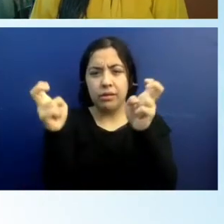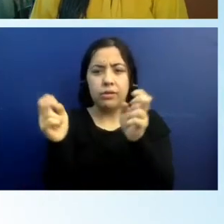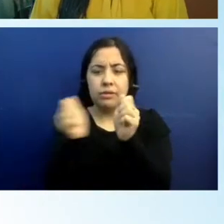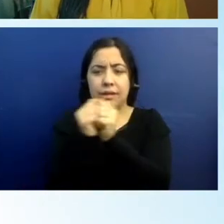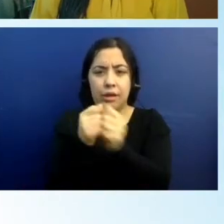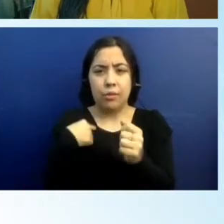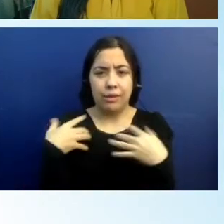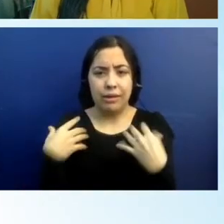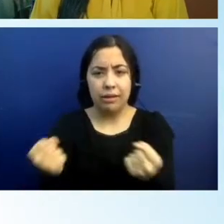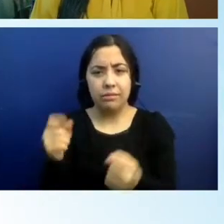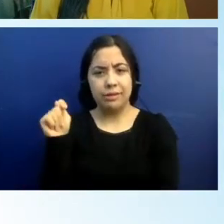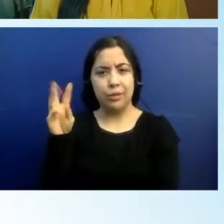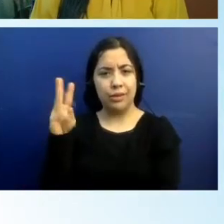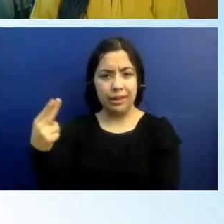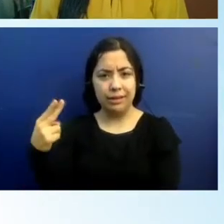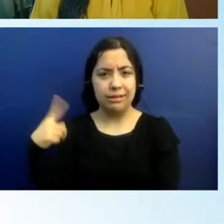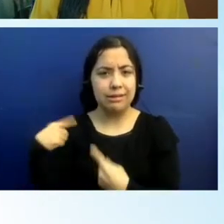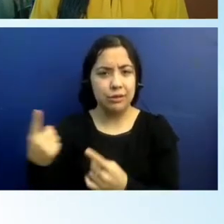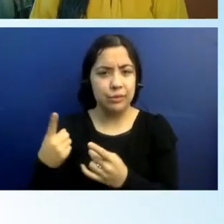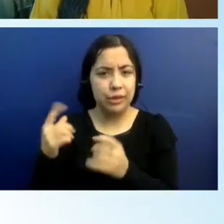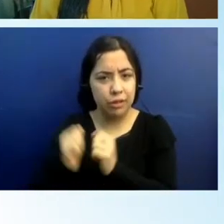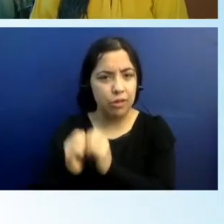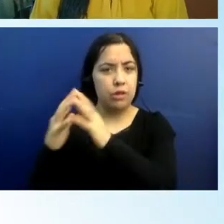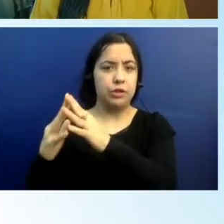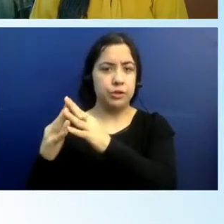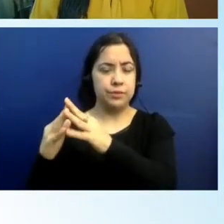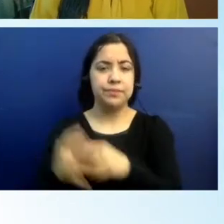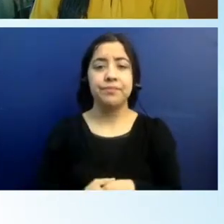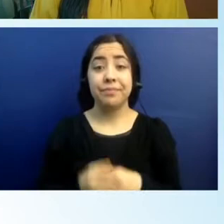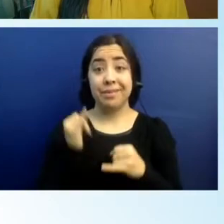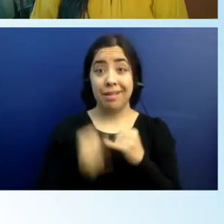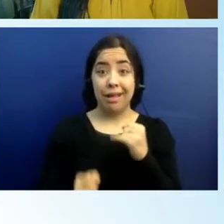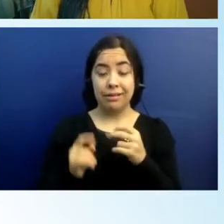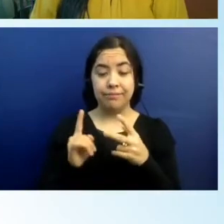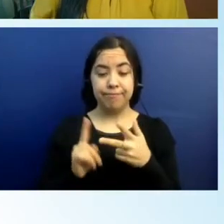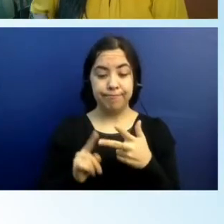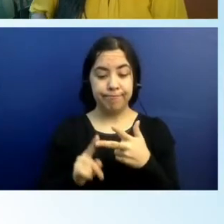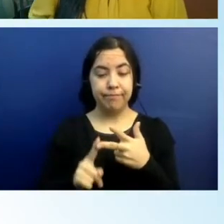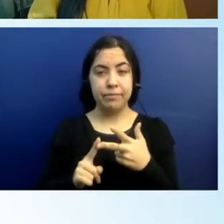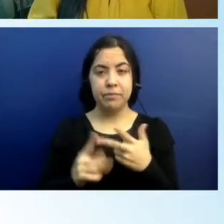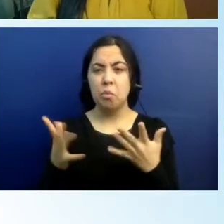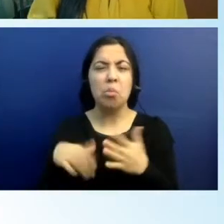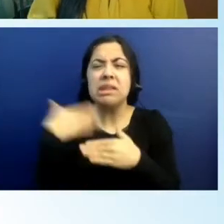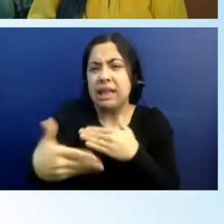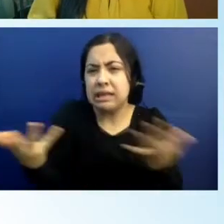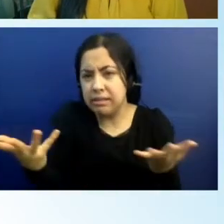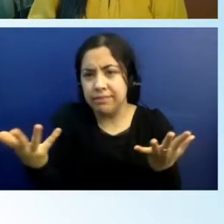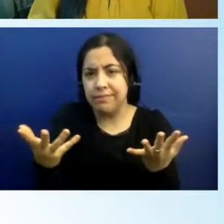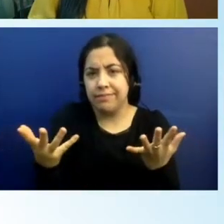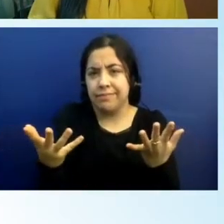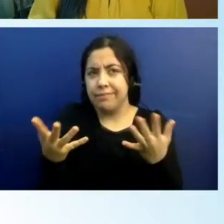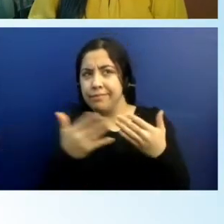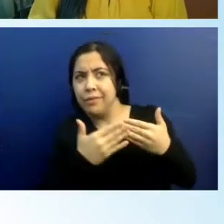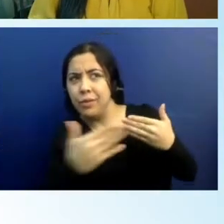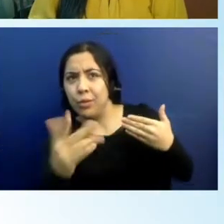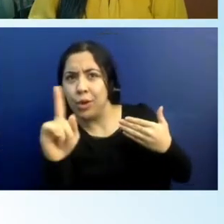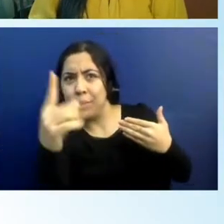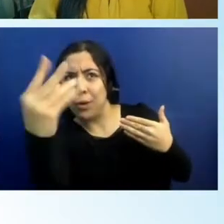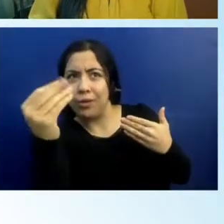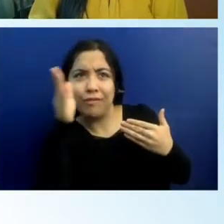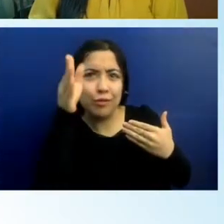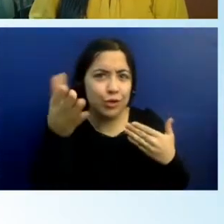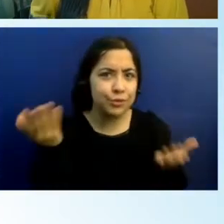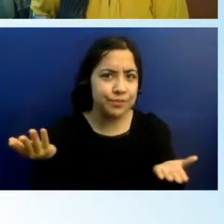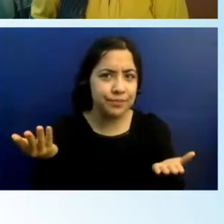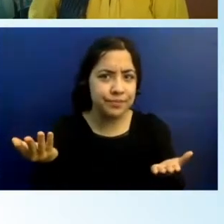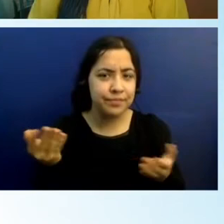launched? And last, but certainly not least, what's next? Where is this going? And so